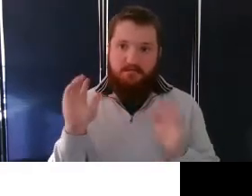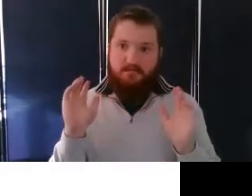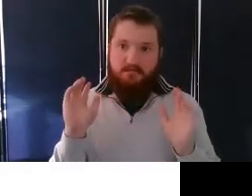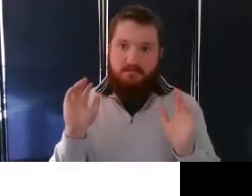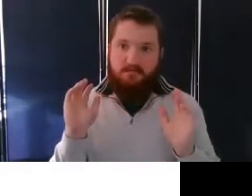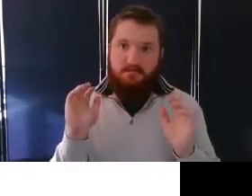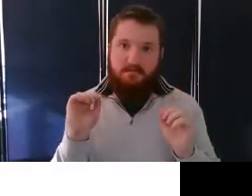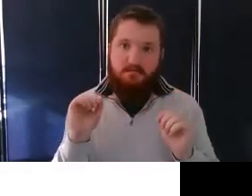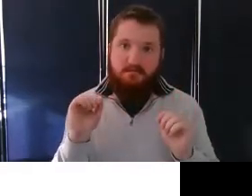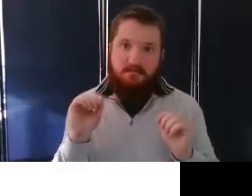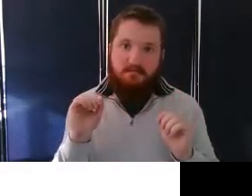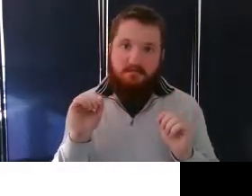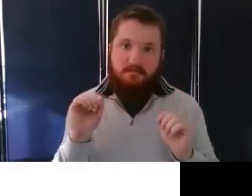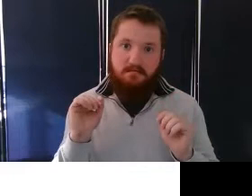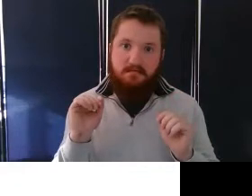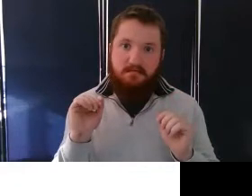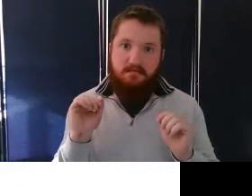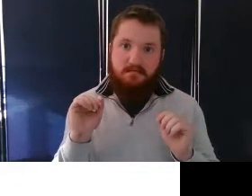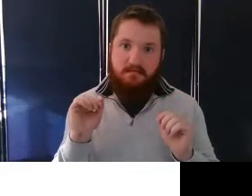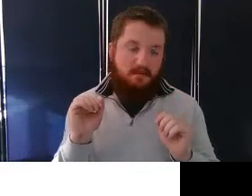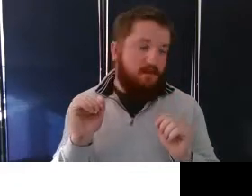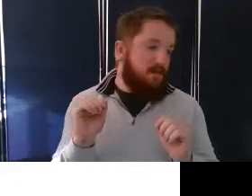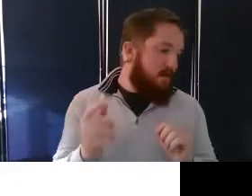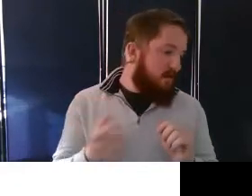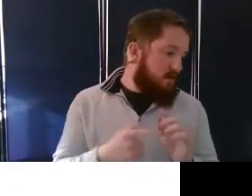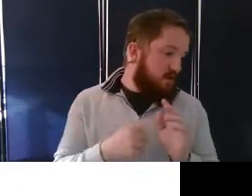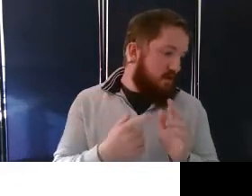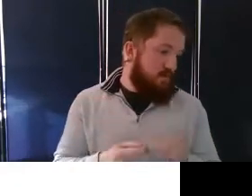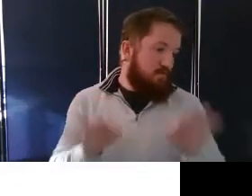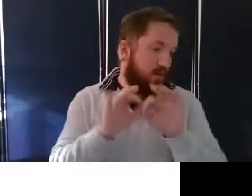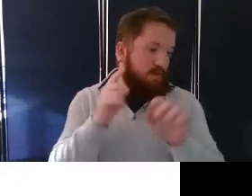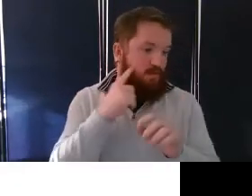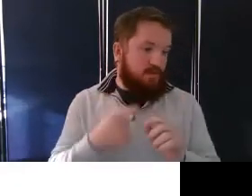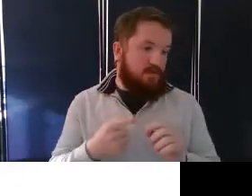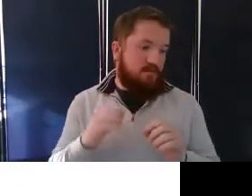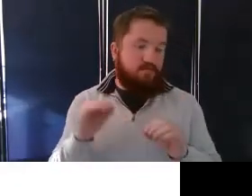All right, we're talking about motion capture gloves.